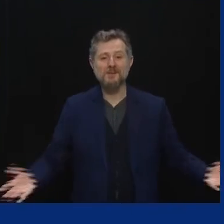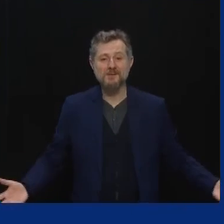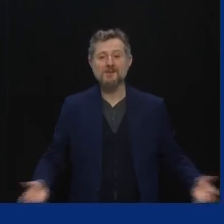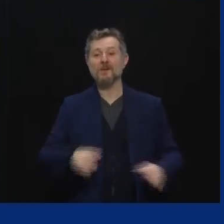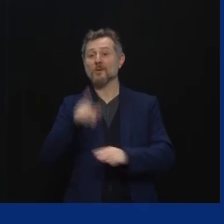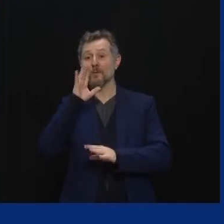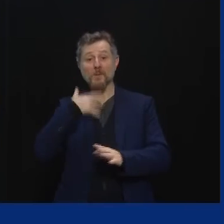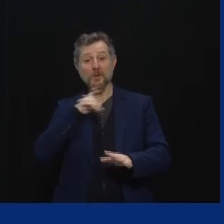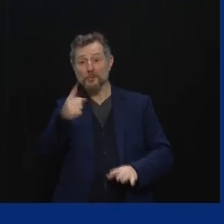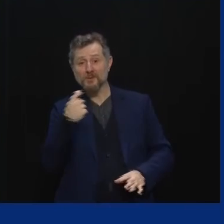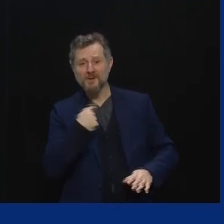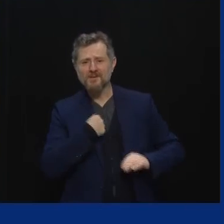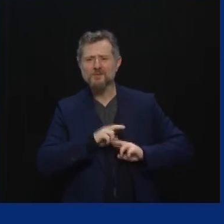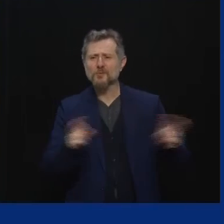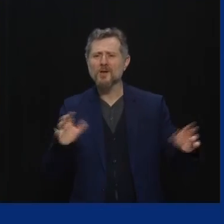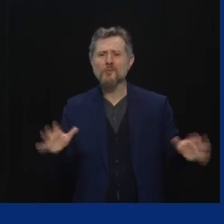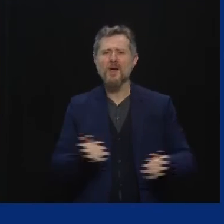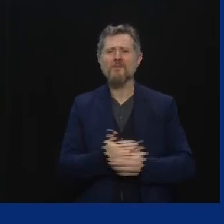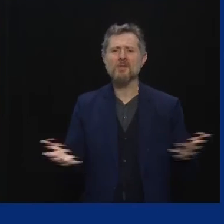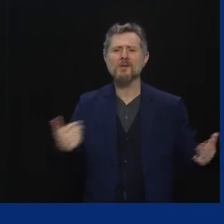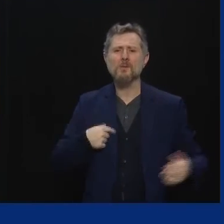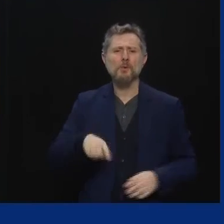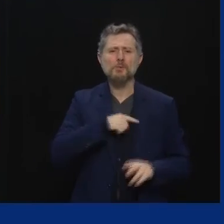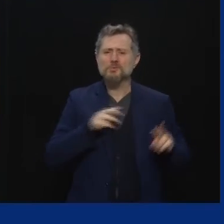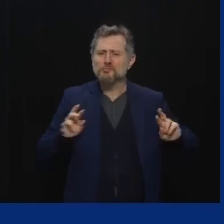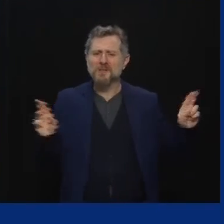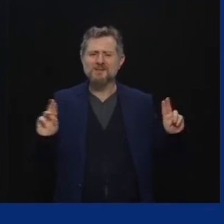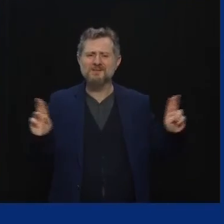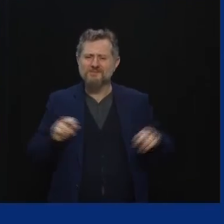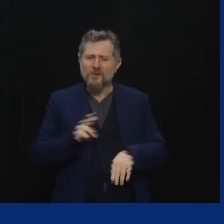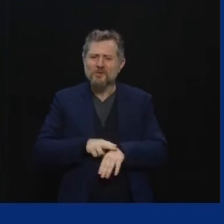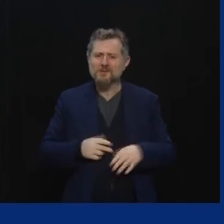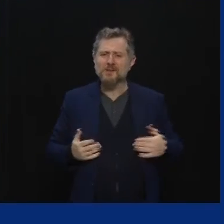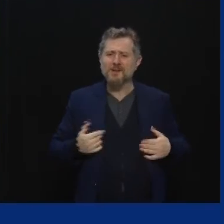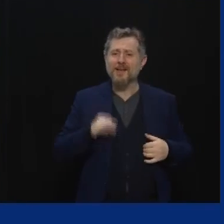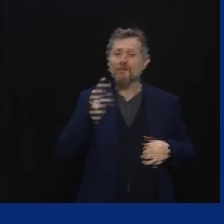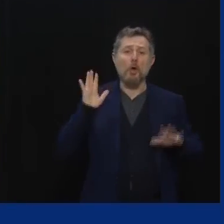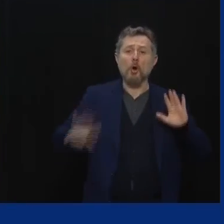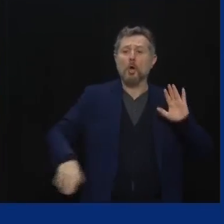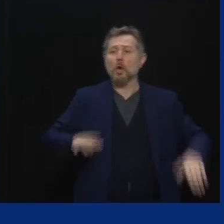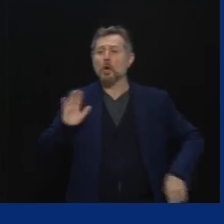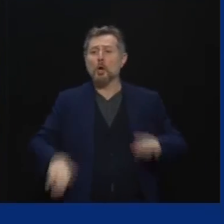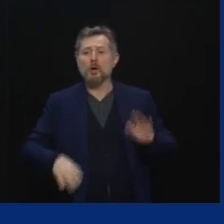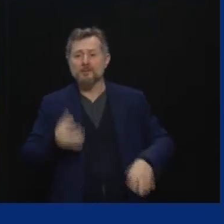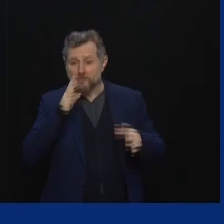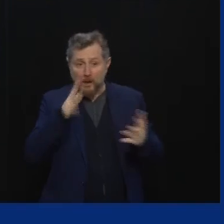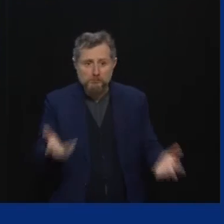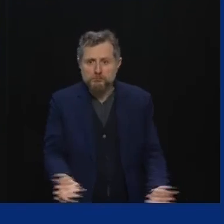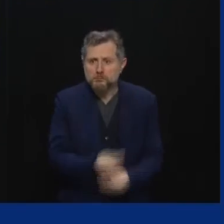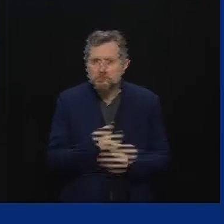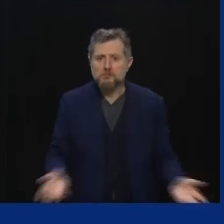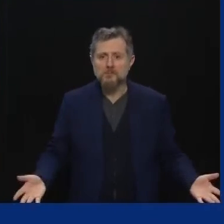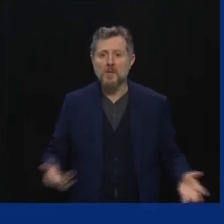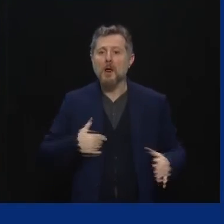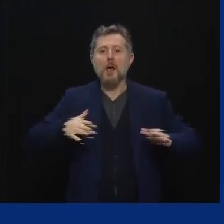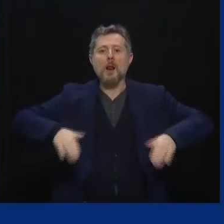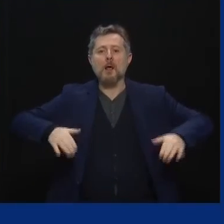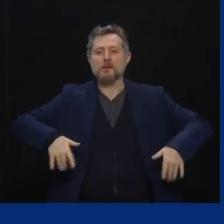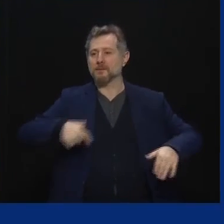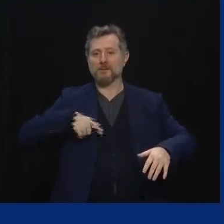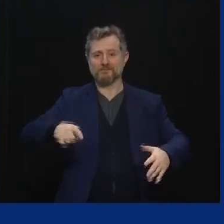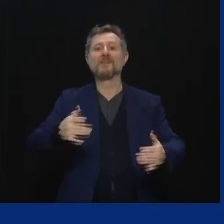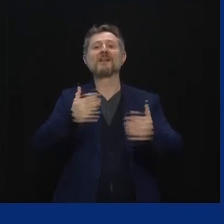ready to do everything? Of course we're ready. Of course we're ready. It'd be negligence if we weren't ready, but we're not there. All right, thank you,